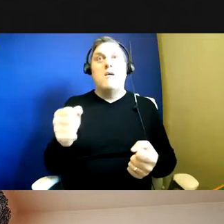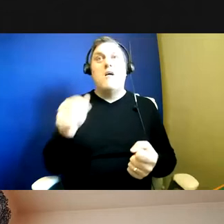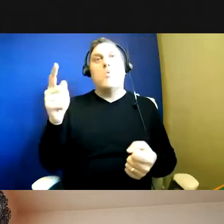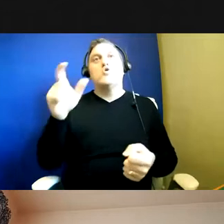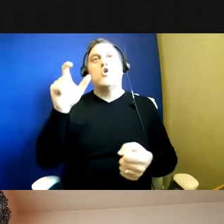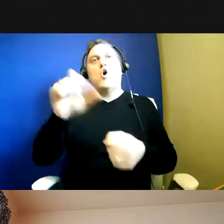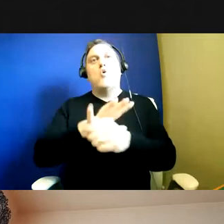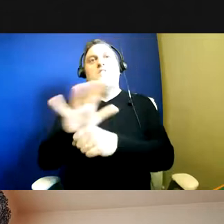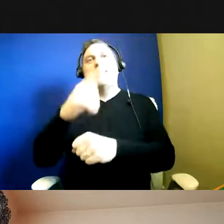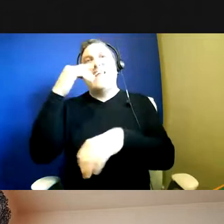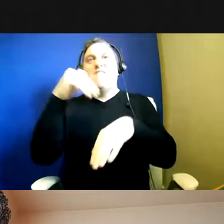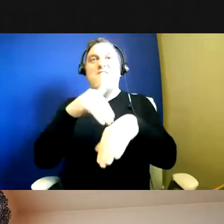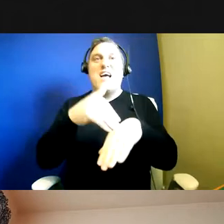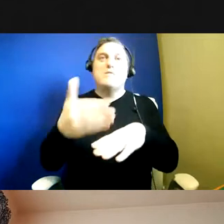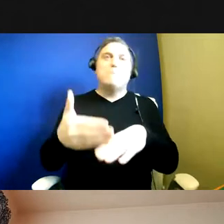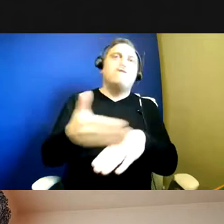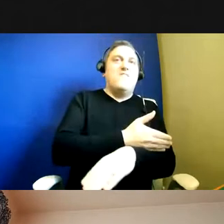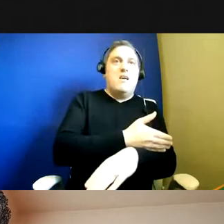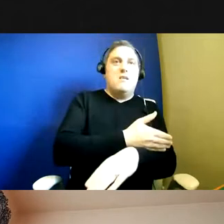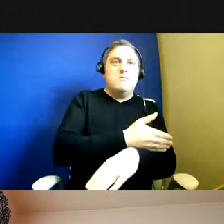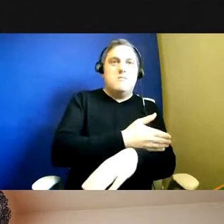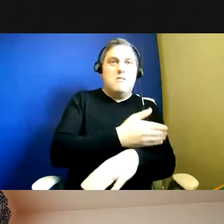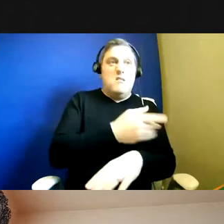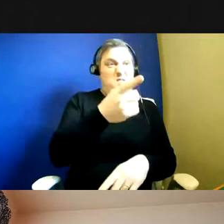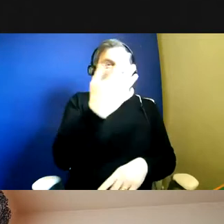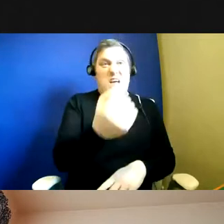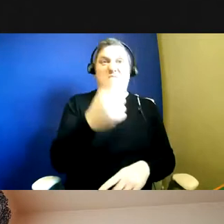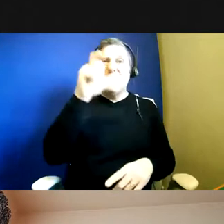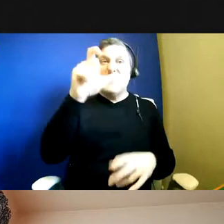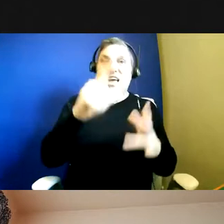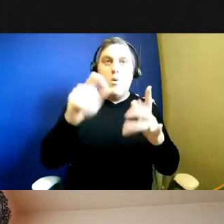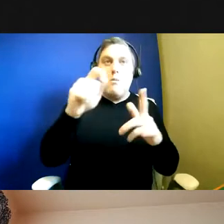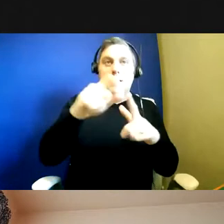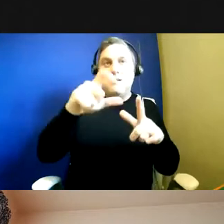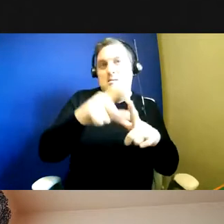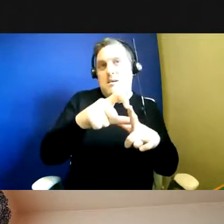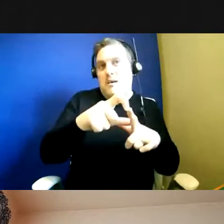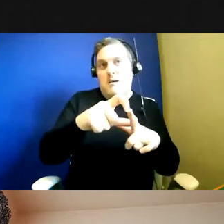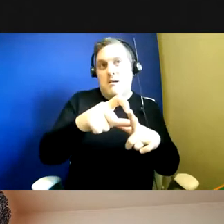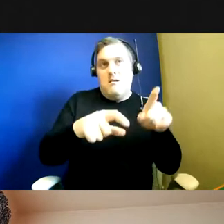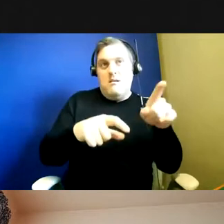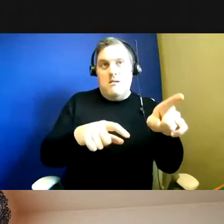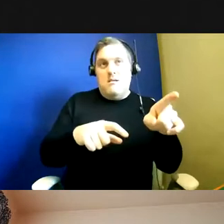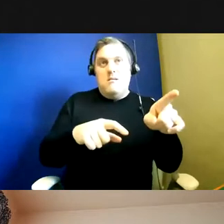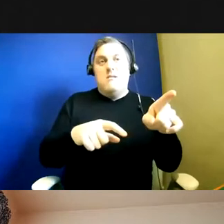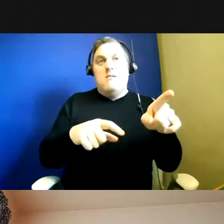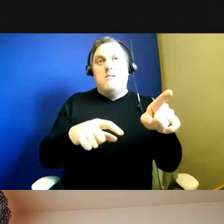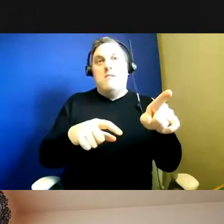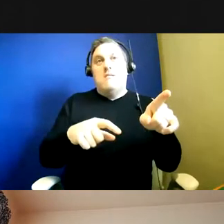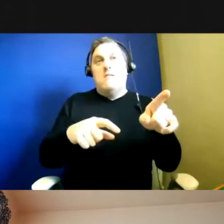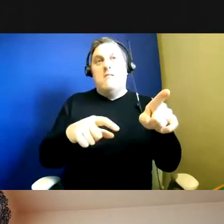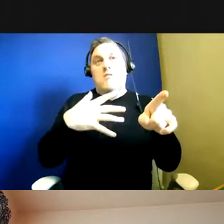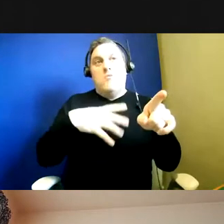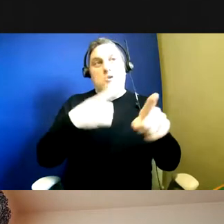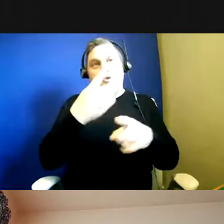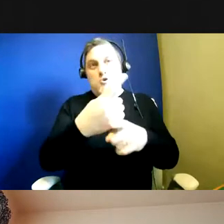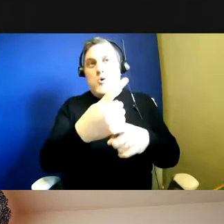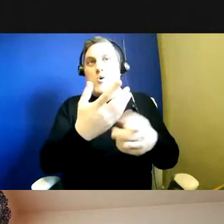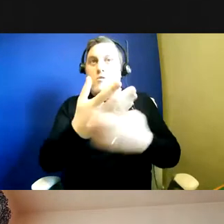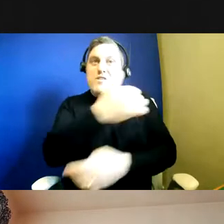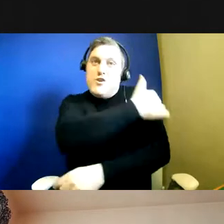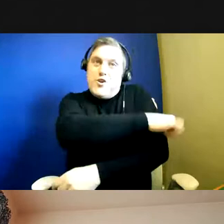can impact on them. So again, if somebody's got COPD, we would want them to be talking to their practice nurse